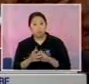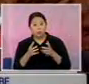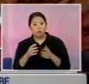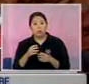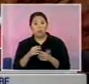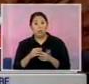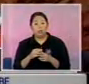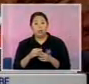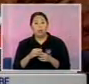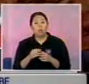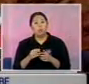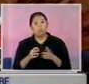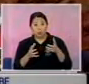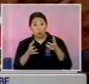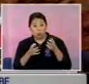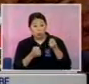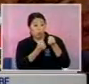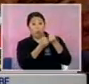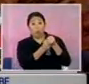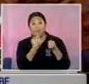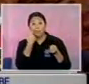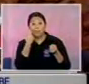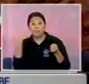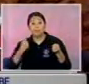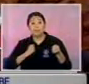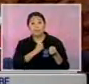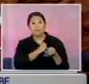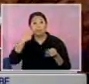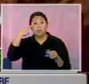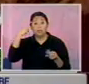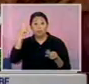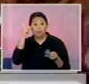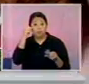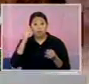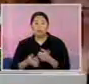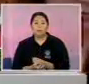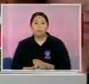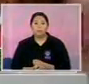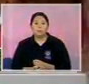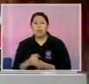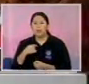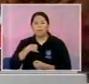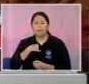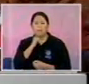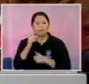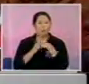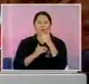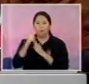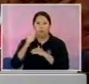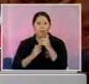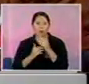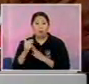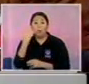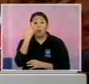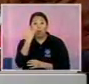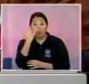support to the statement of my colleague, Senator Panfilo Lacson. I'm uncomfortable with this because